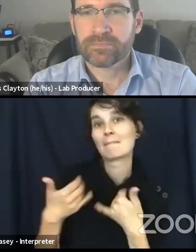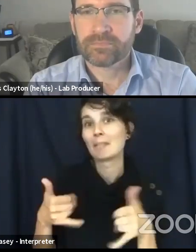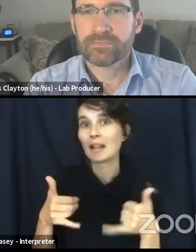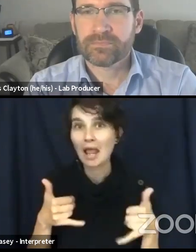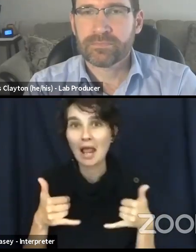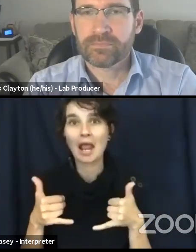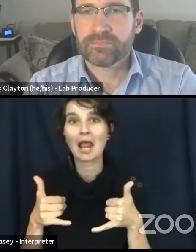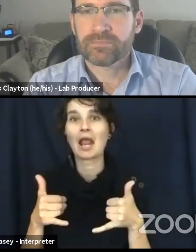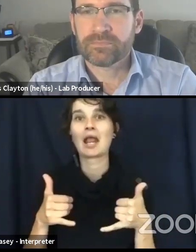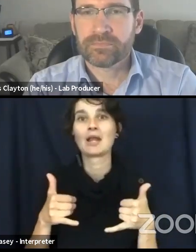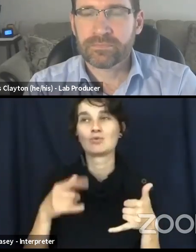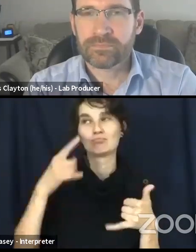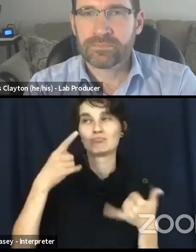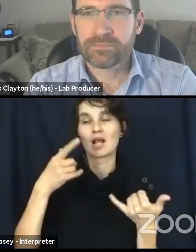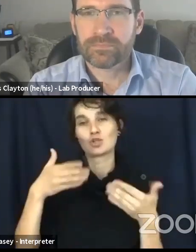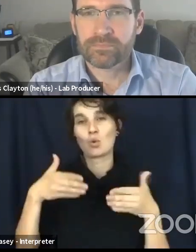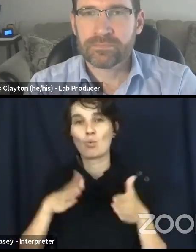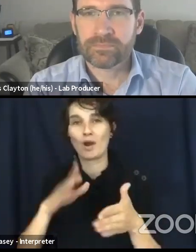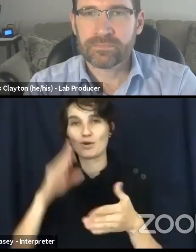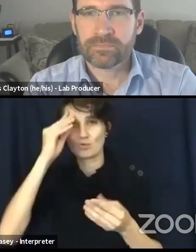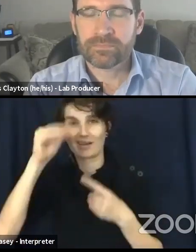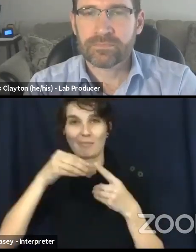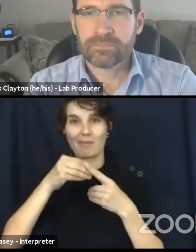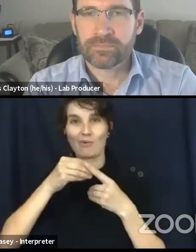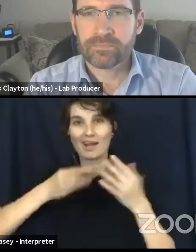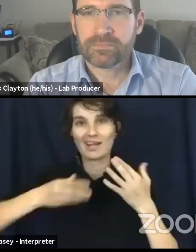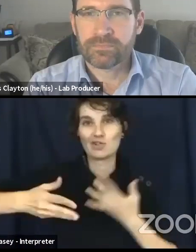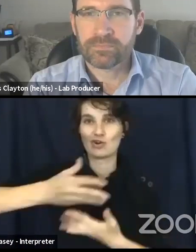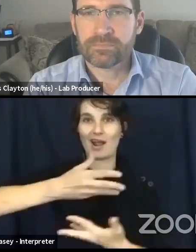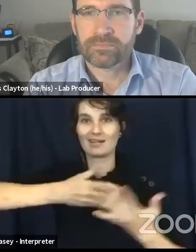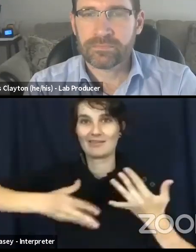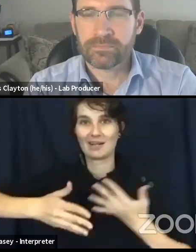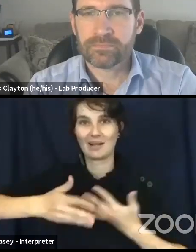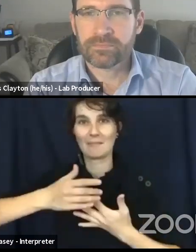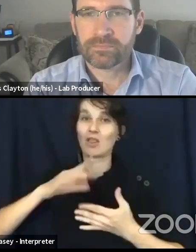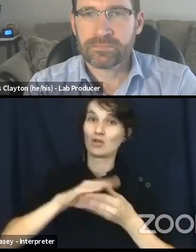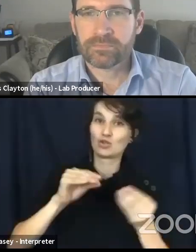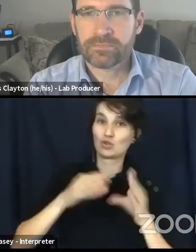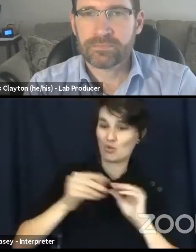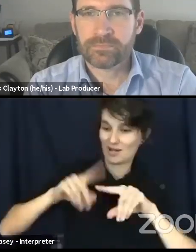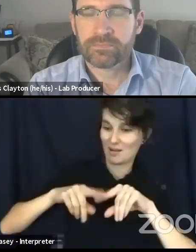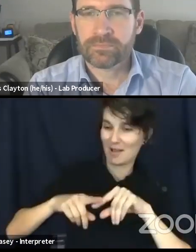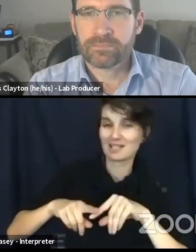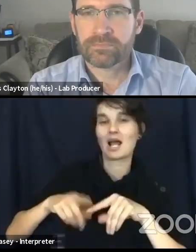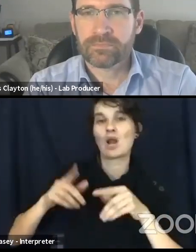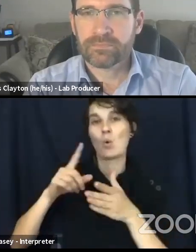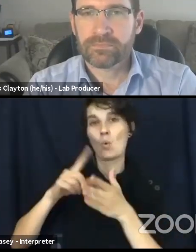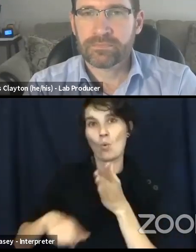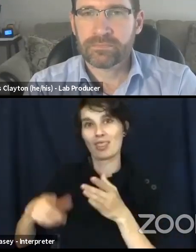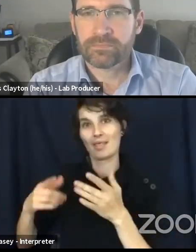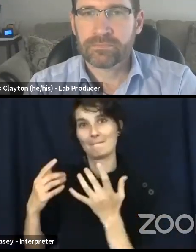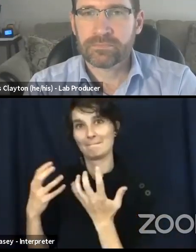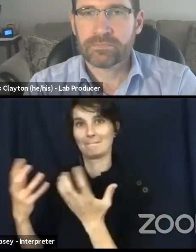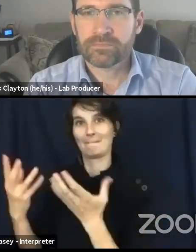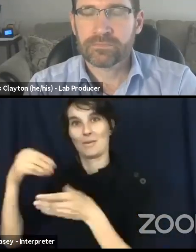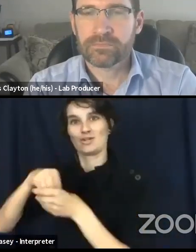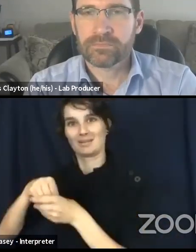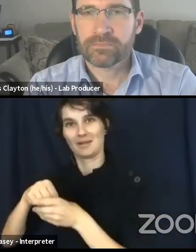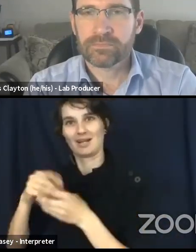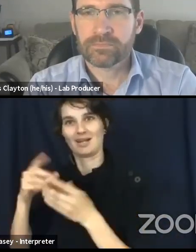interactivity because the story is dependent on the action of the participant. And it's a kind of, the game starts to serve as a